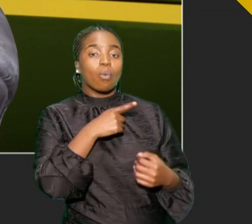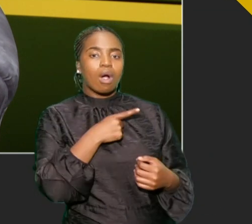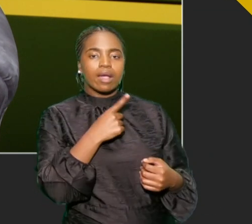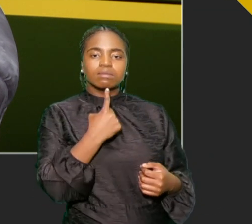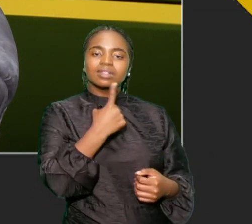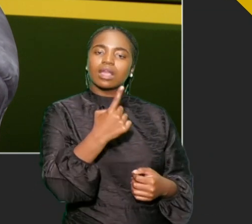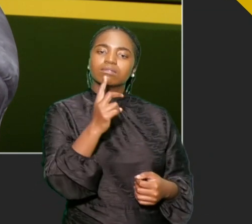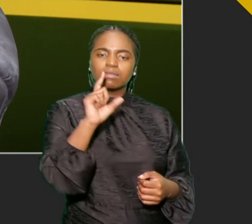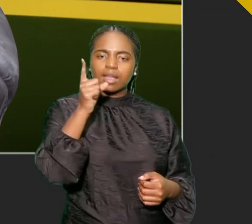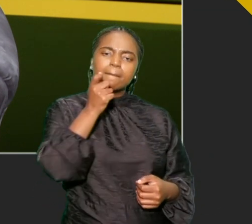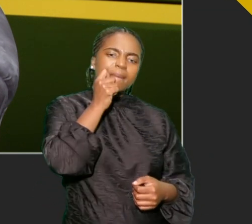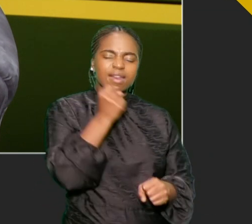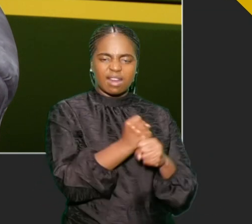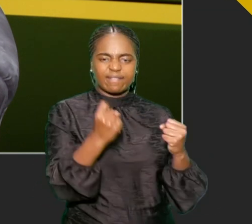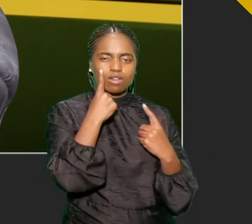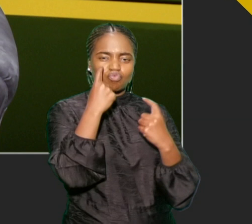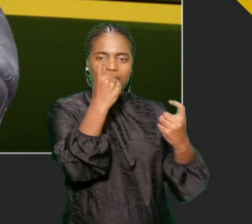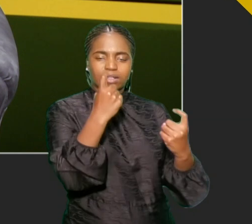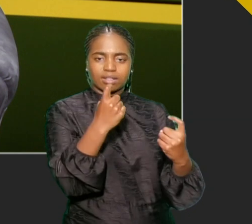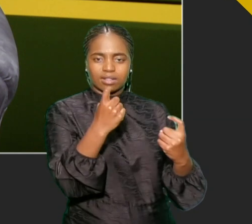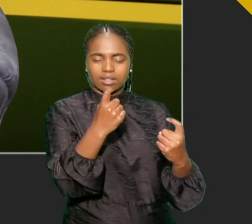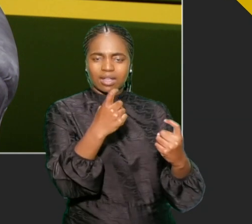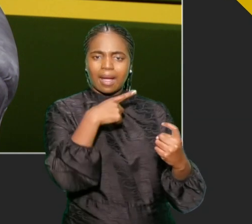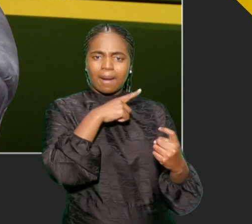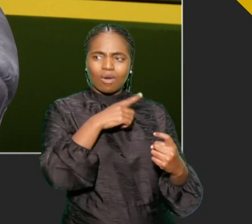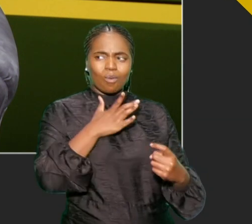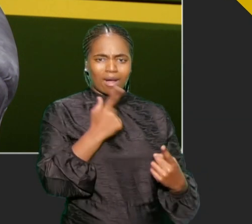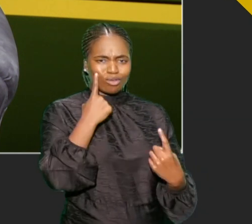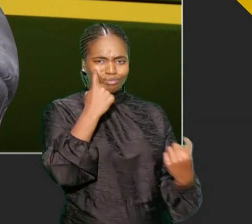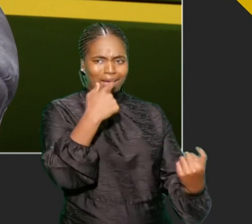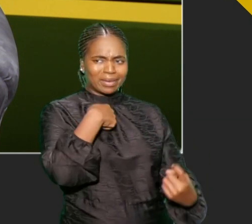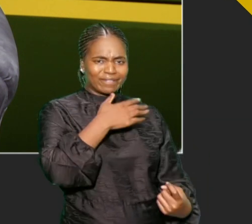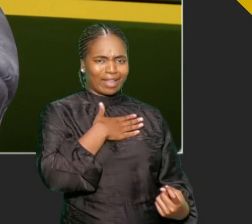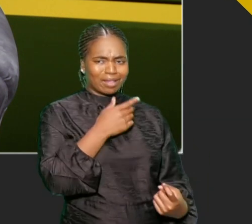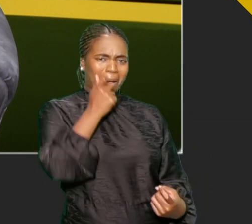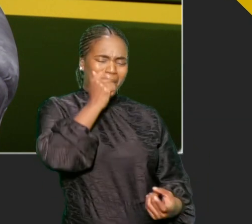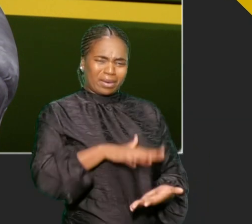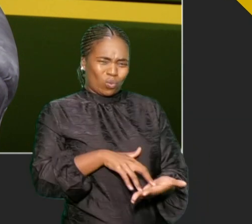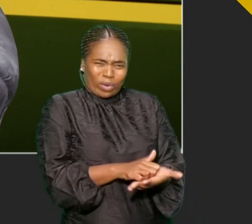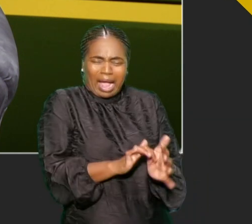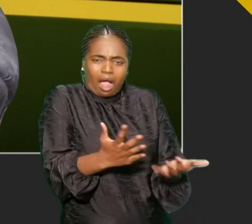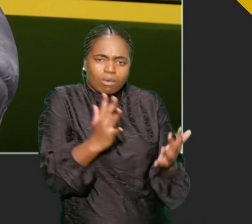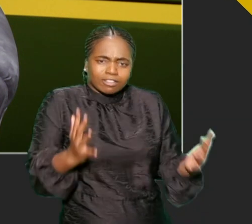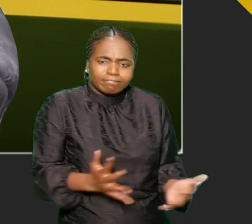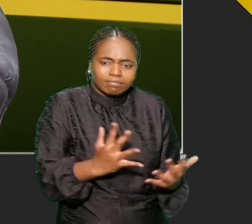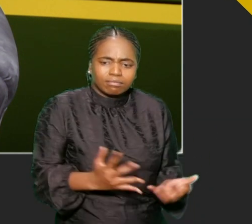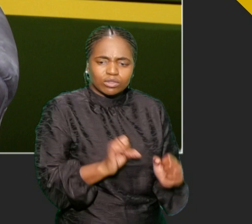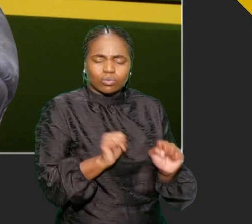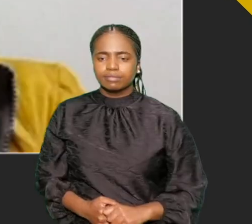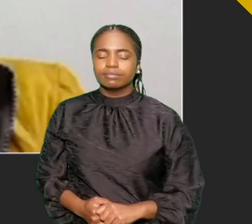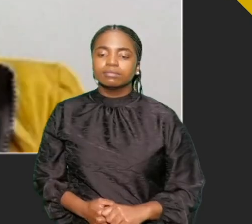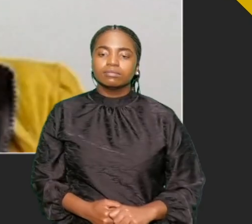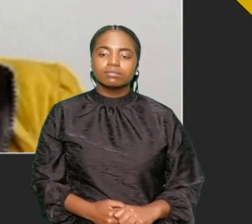Because in a crisis, in a situation. Yeah. But when we do want to cry, it seems like siba weak. How do we encourage those around us to guide us